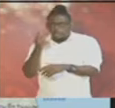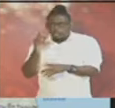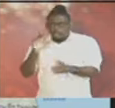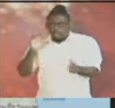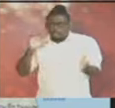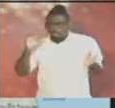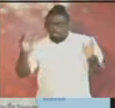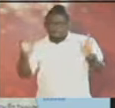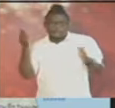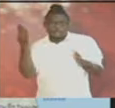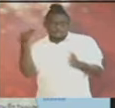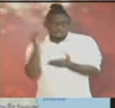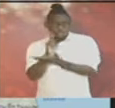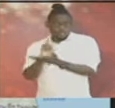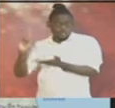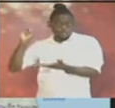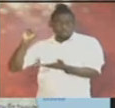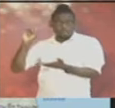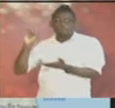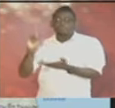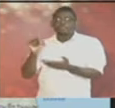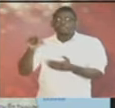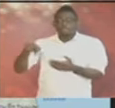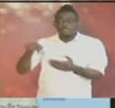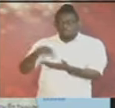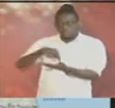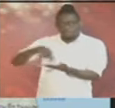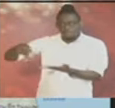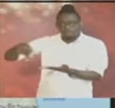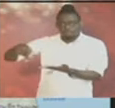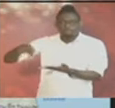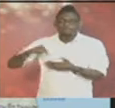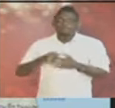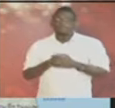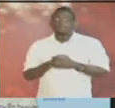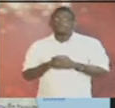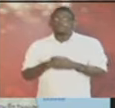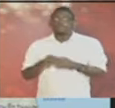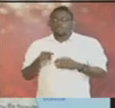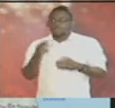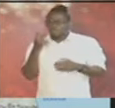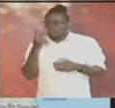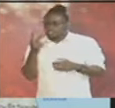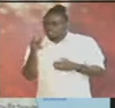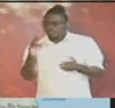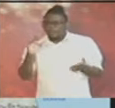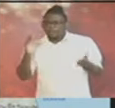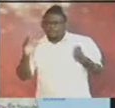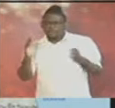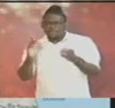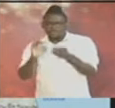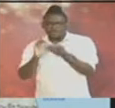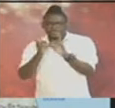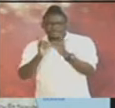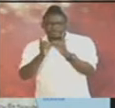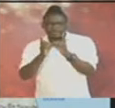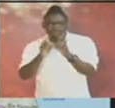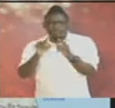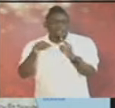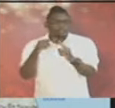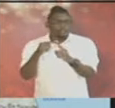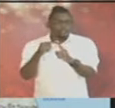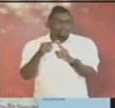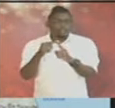the week immediately preceding that. So in this particular case, we are comparing cases recorded during the period the 14th